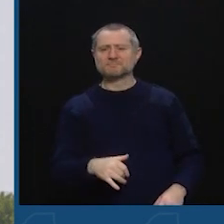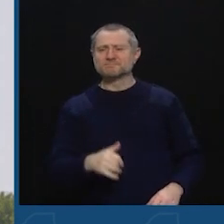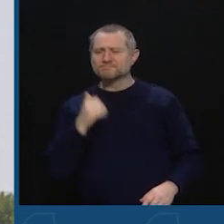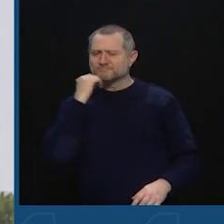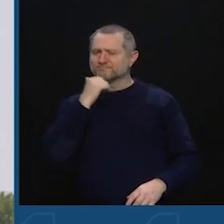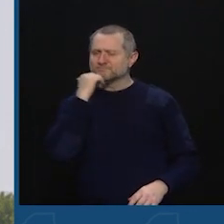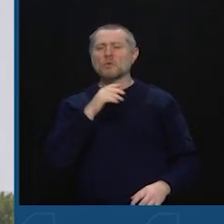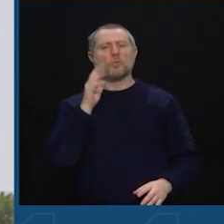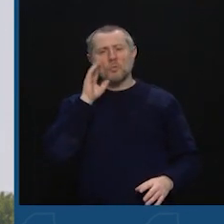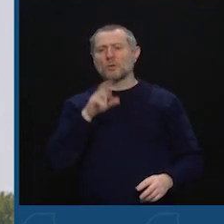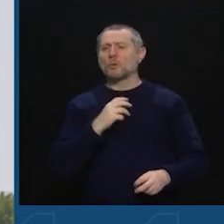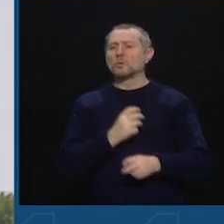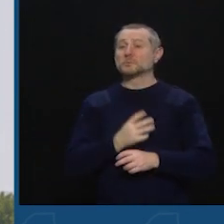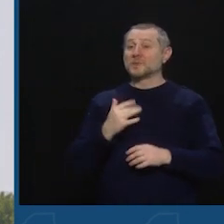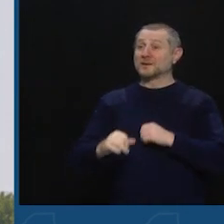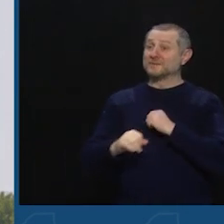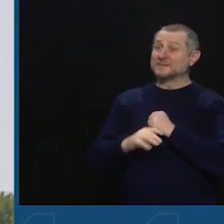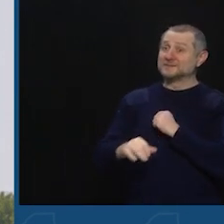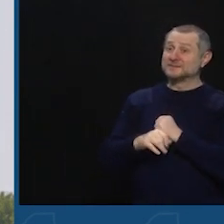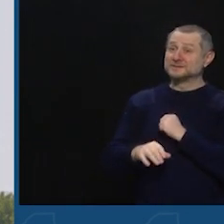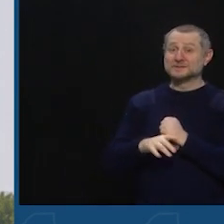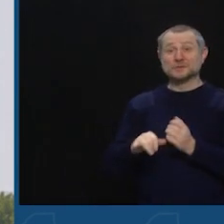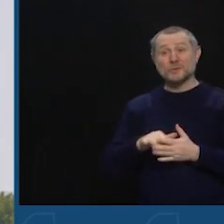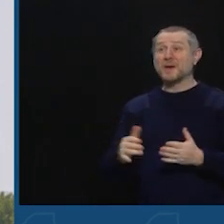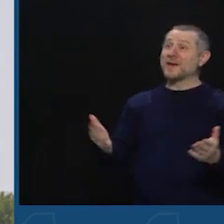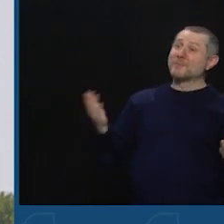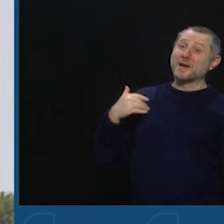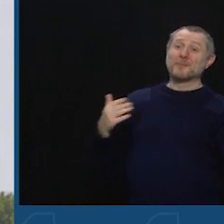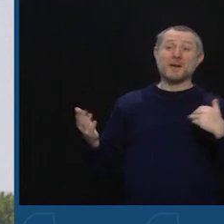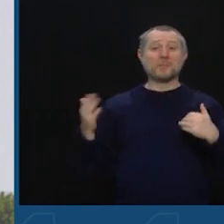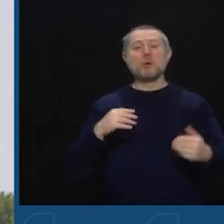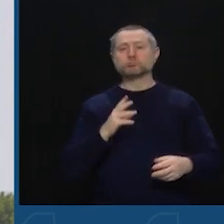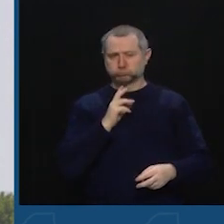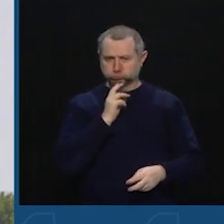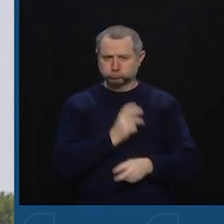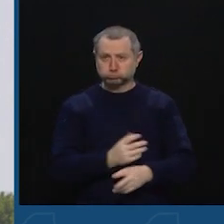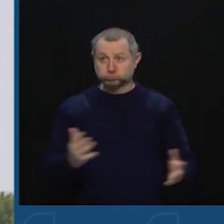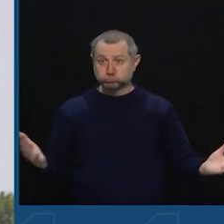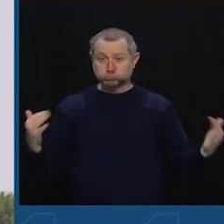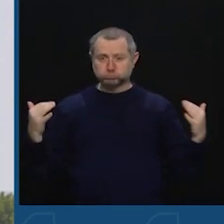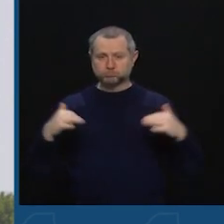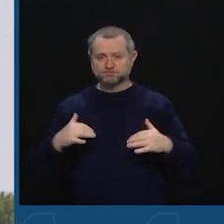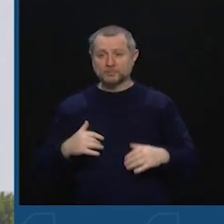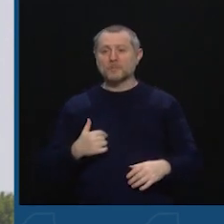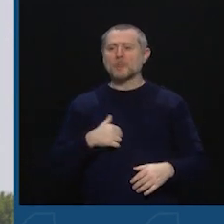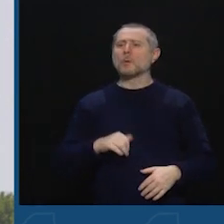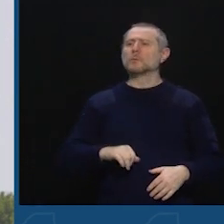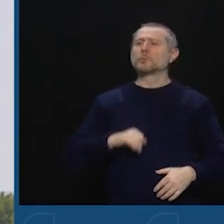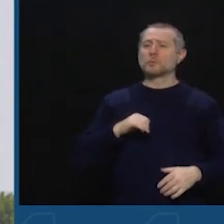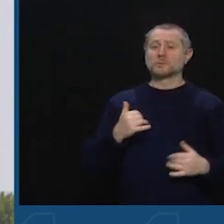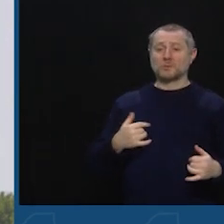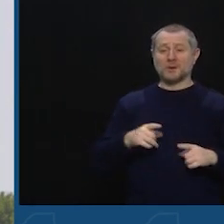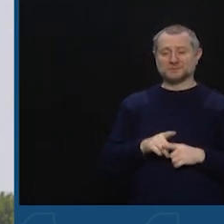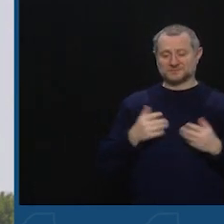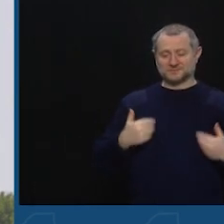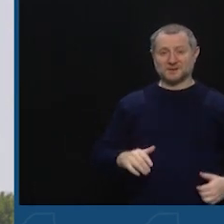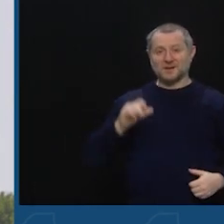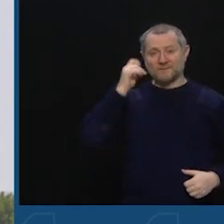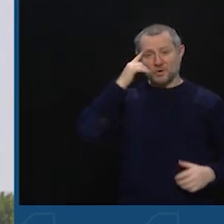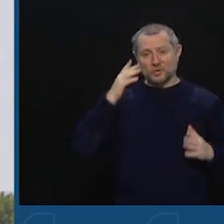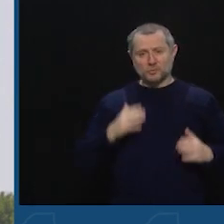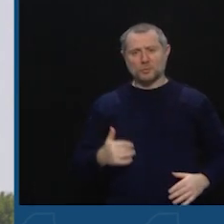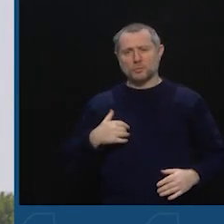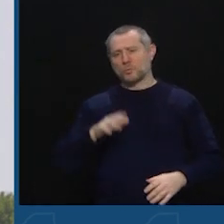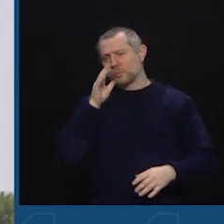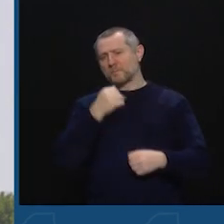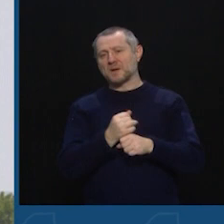New York to other people. And I'm really proud to be your governor at a time when we are going to make that sales pitch a lot easier